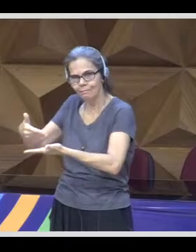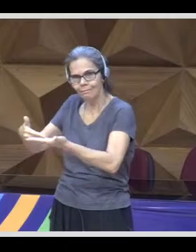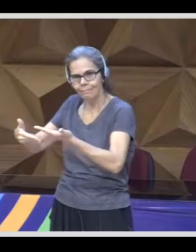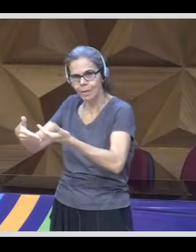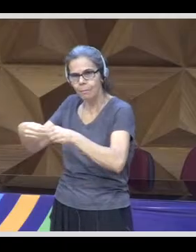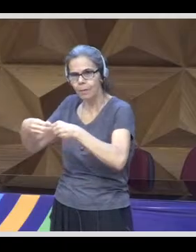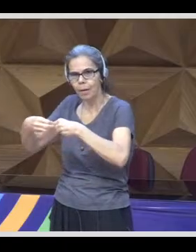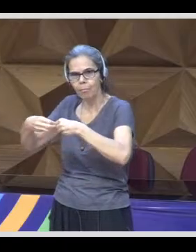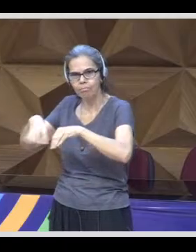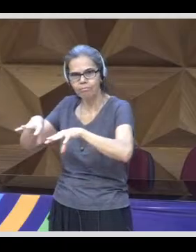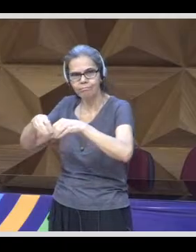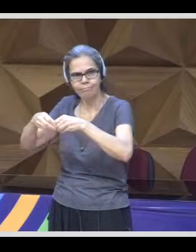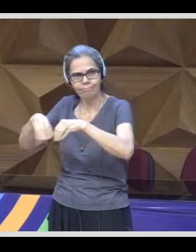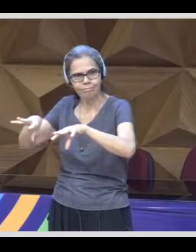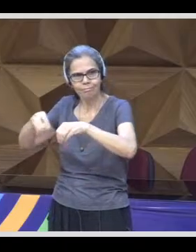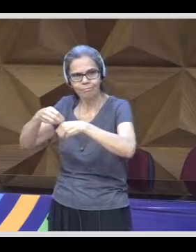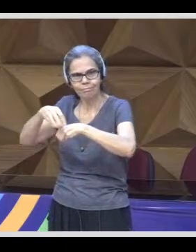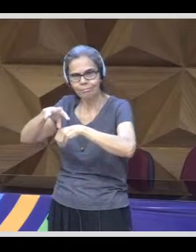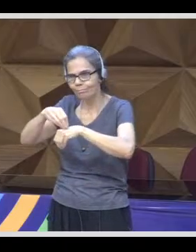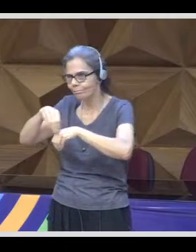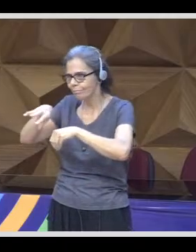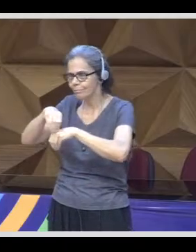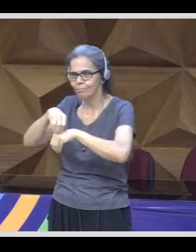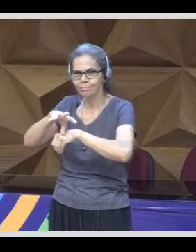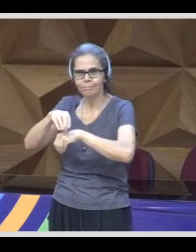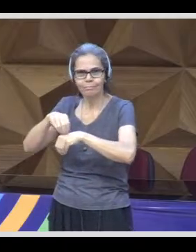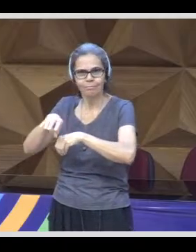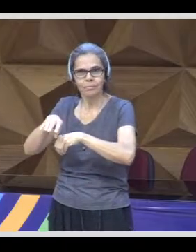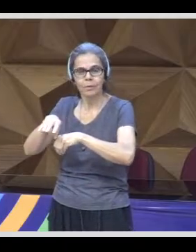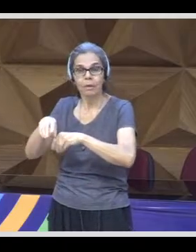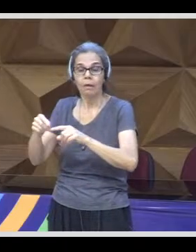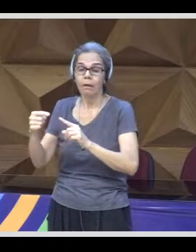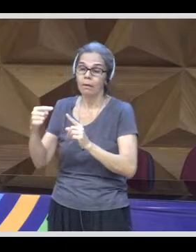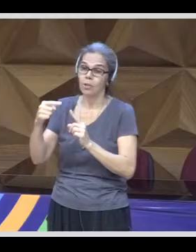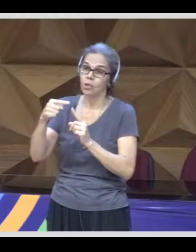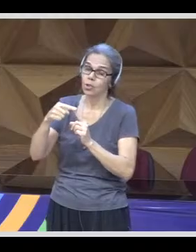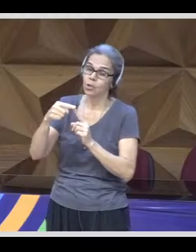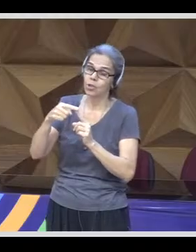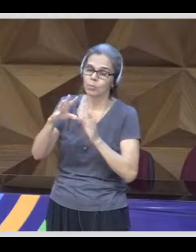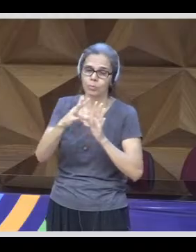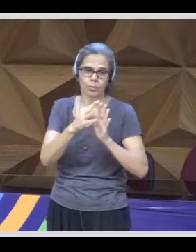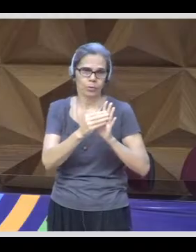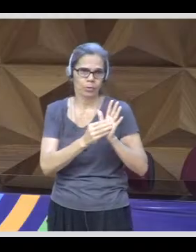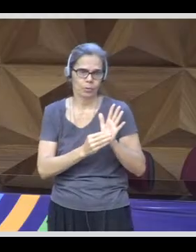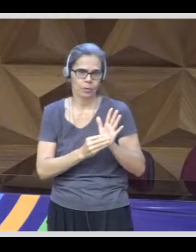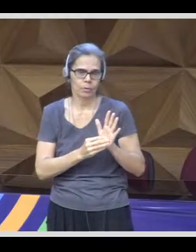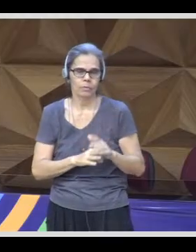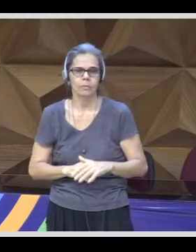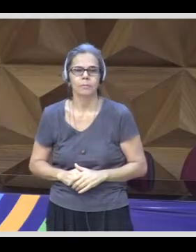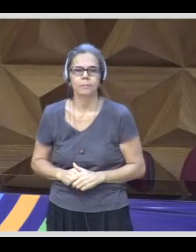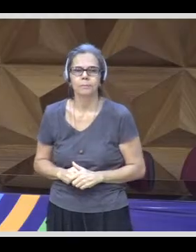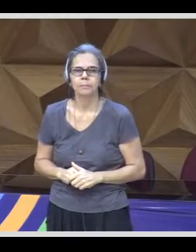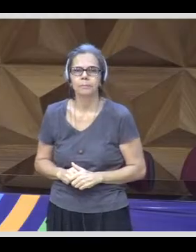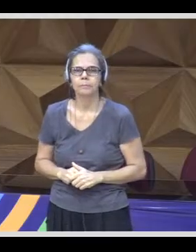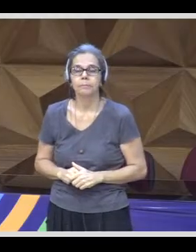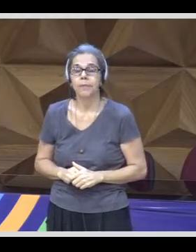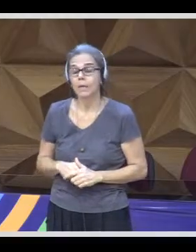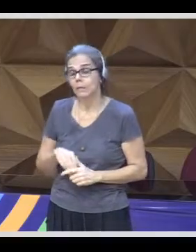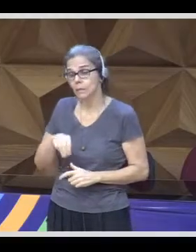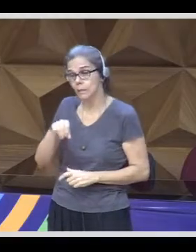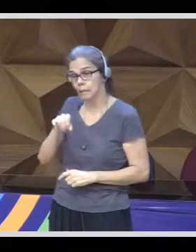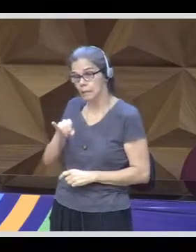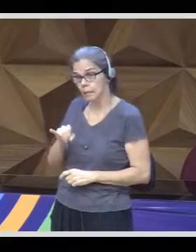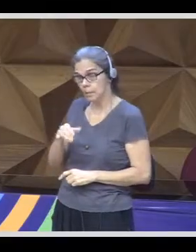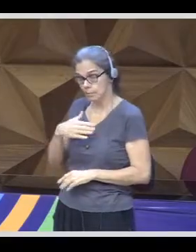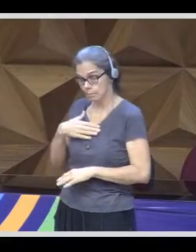users, of interacting users. And if you've done that, you probably know that these networks are very, very,